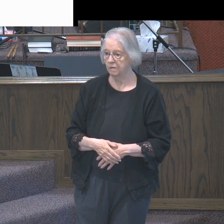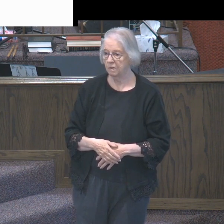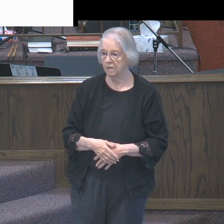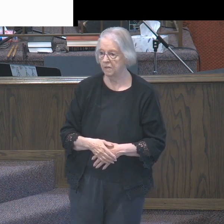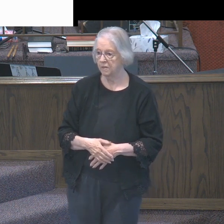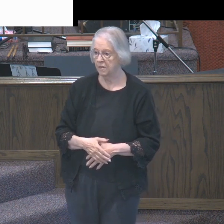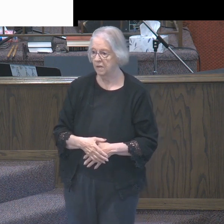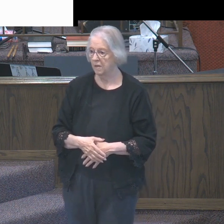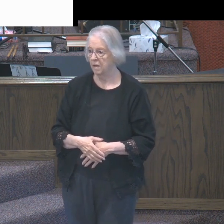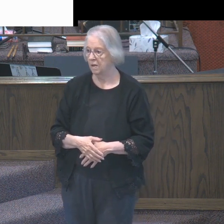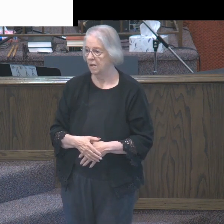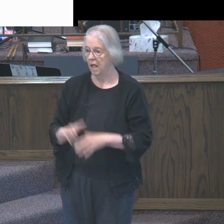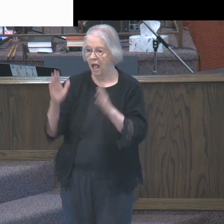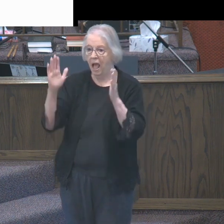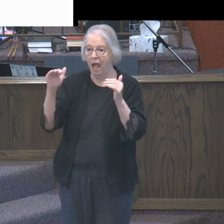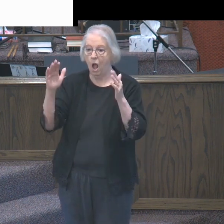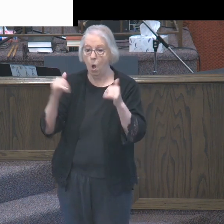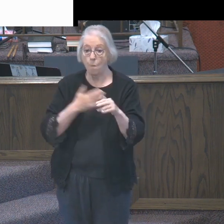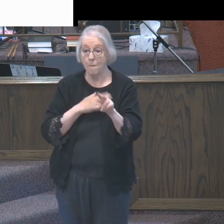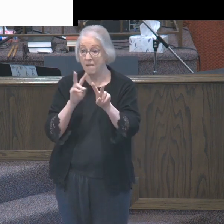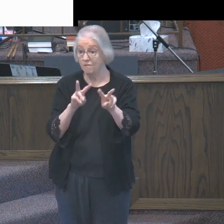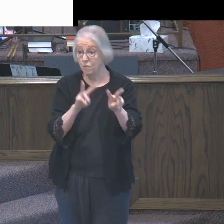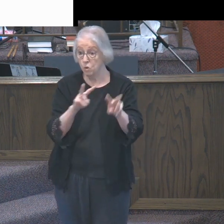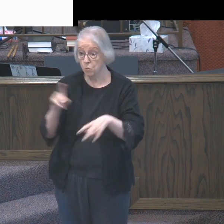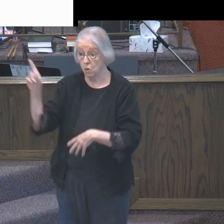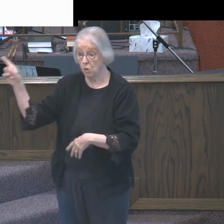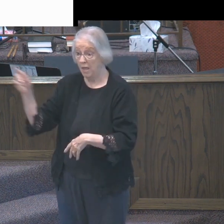Hopefully at my funeral they won't remember all of those times.